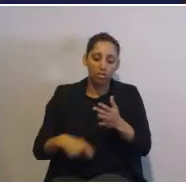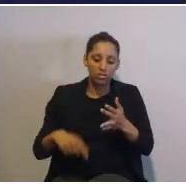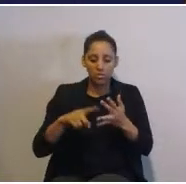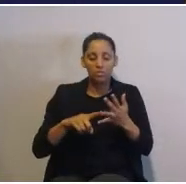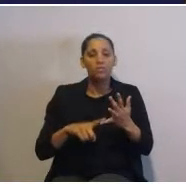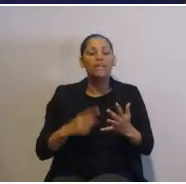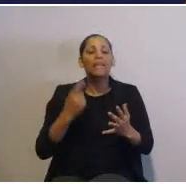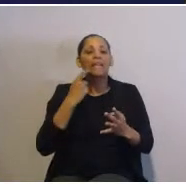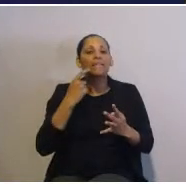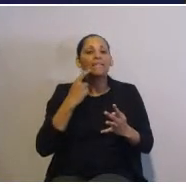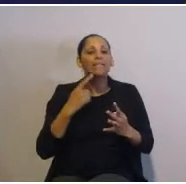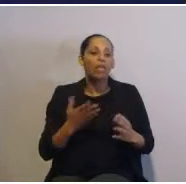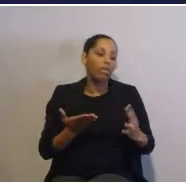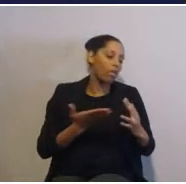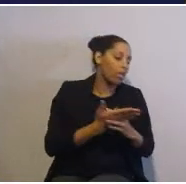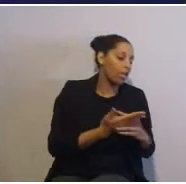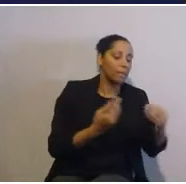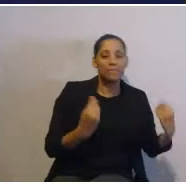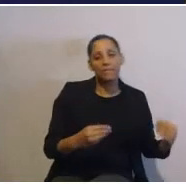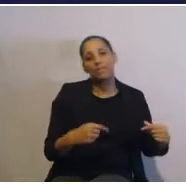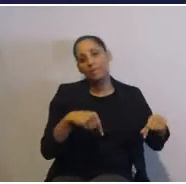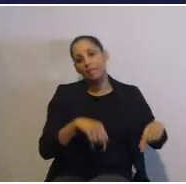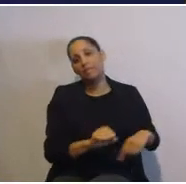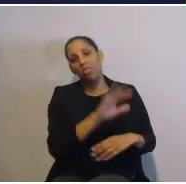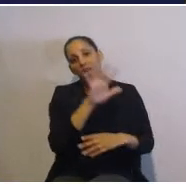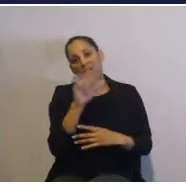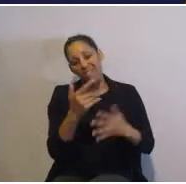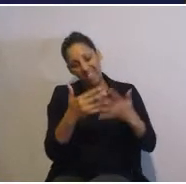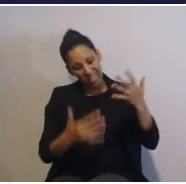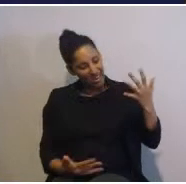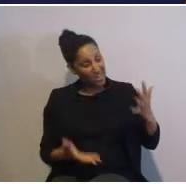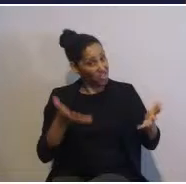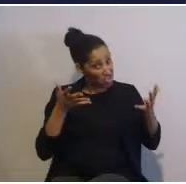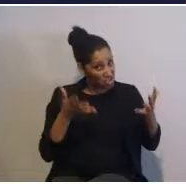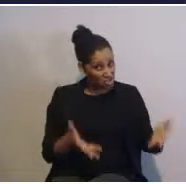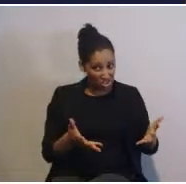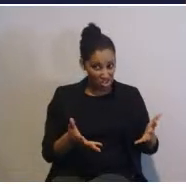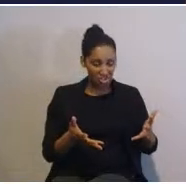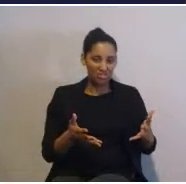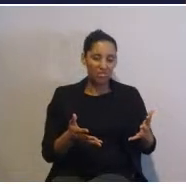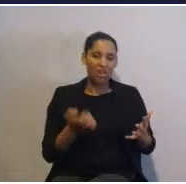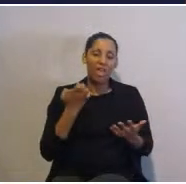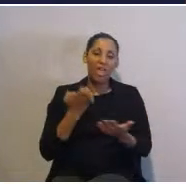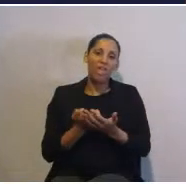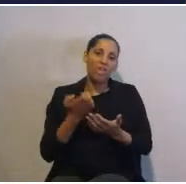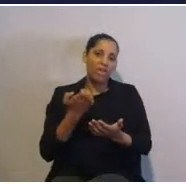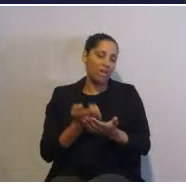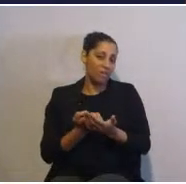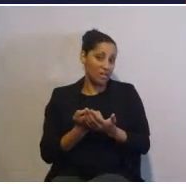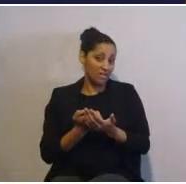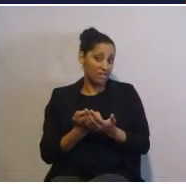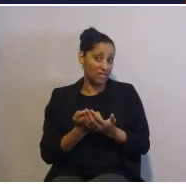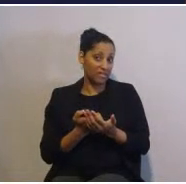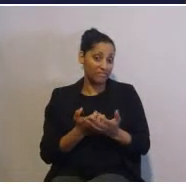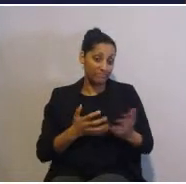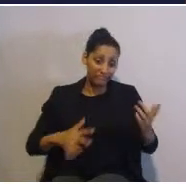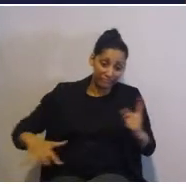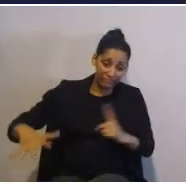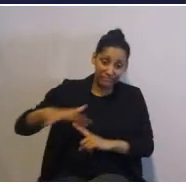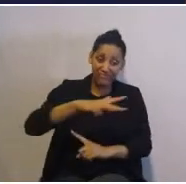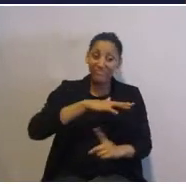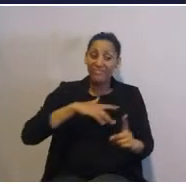do business in South Africa, etc. So those economic factors is basically, in our